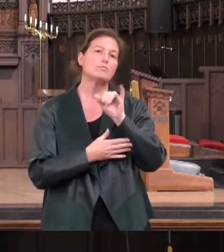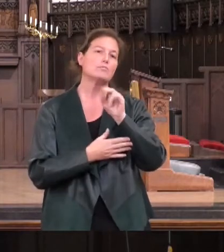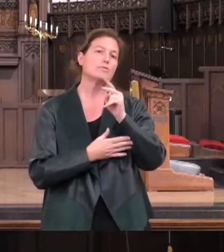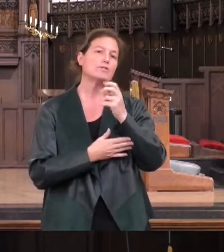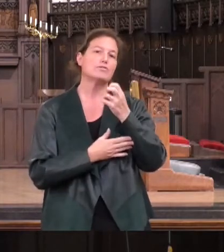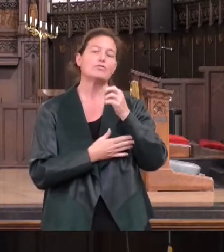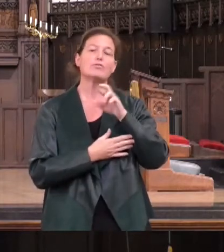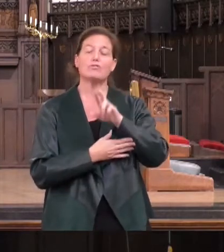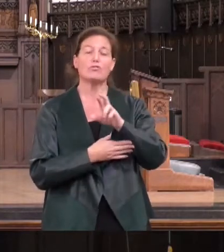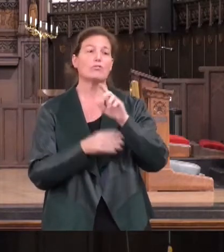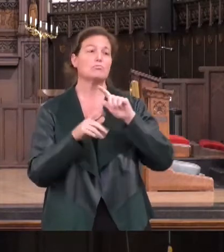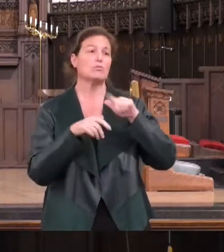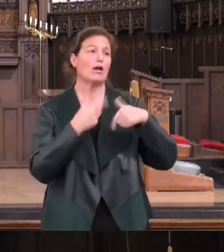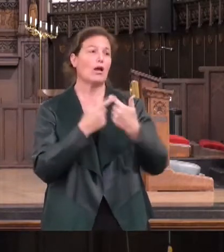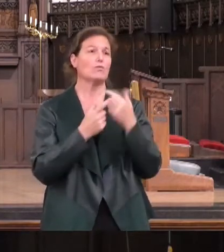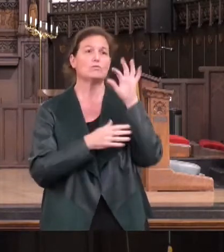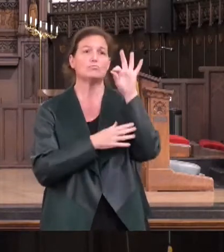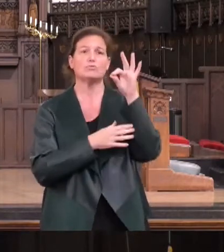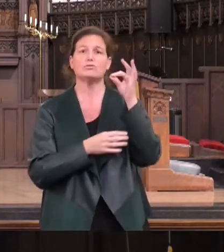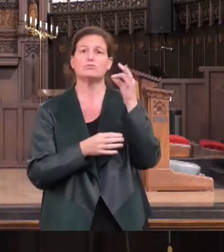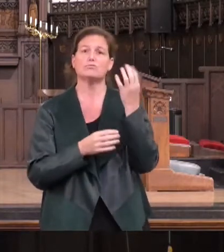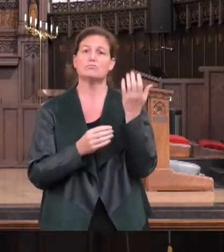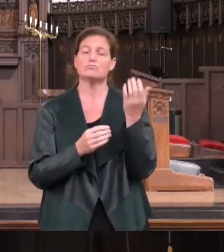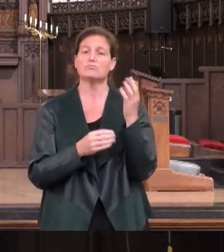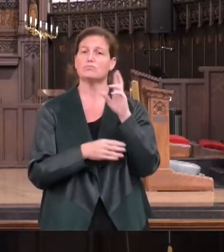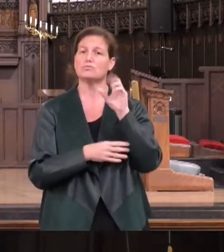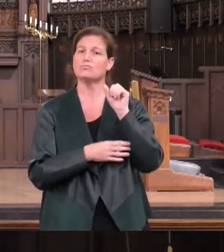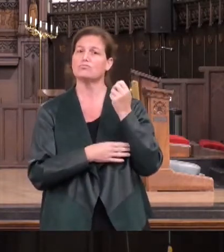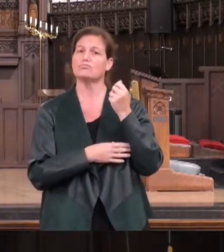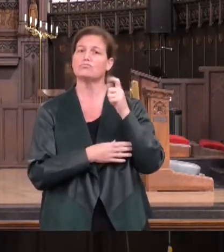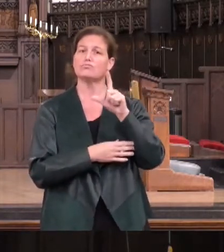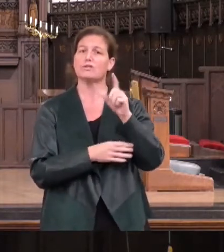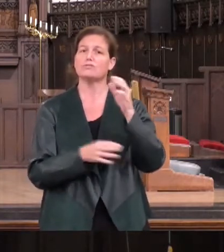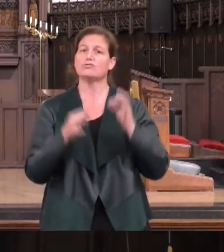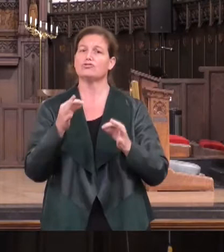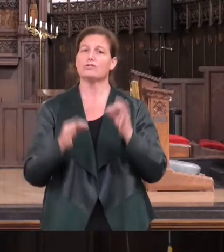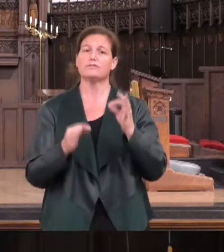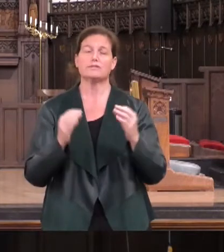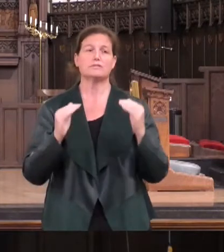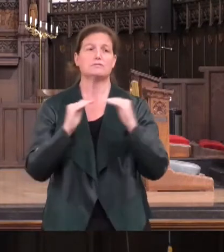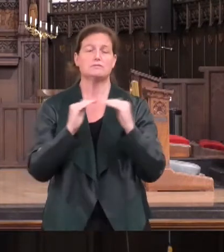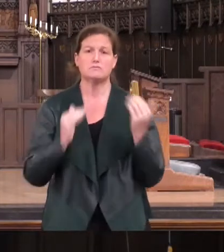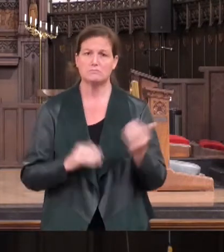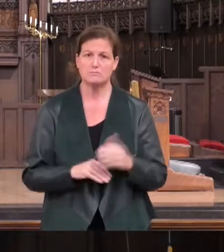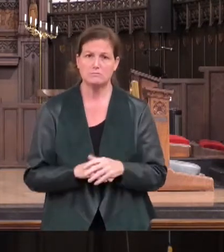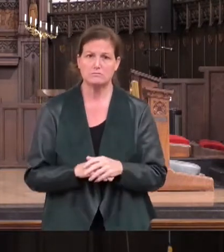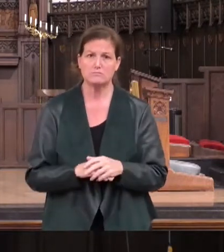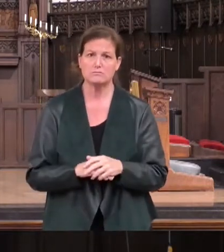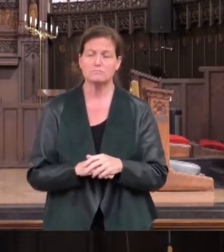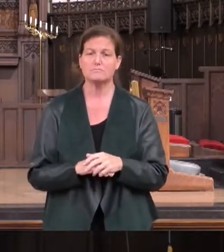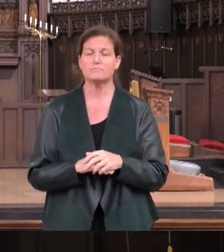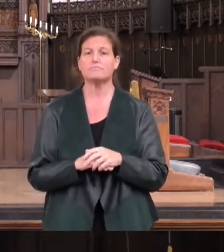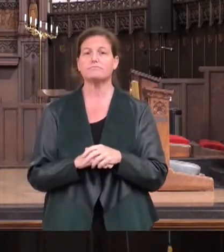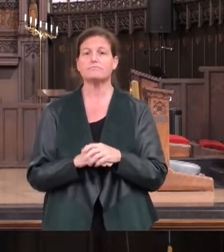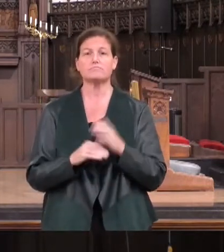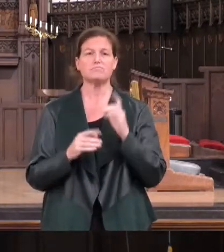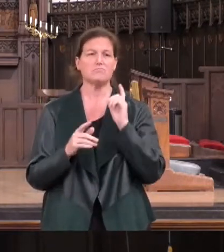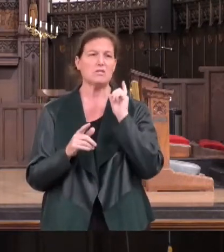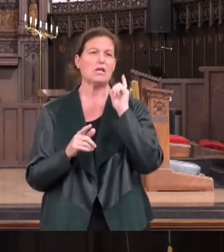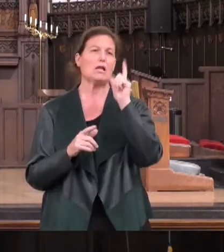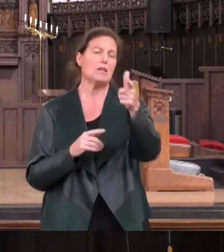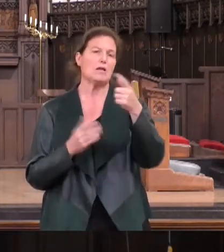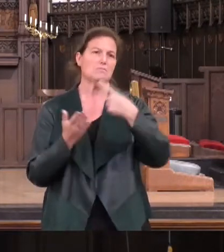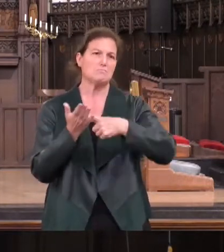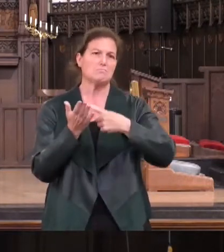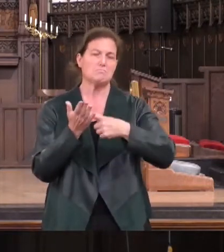preachers about how to preach racial justice. Early on in the pandemic, Laura Everett, the executive director